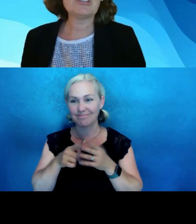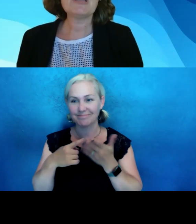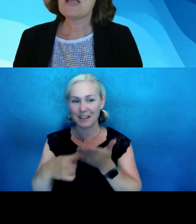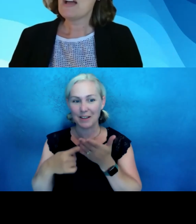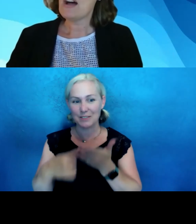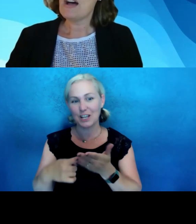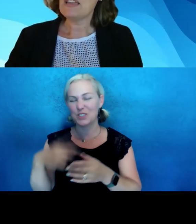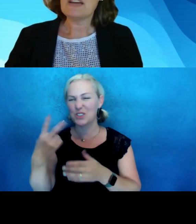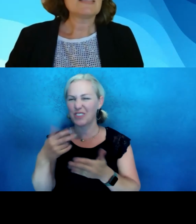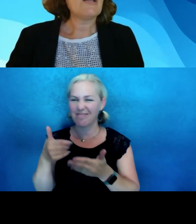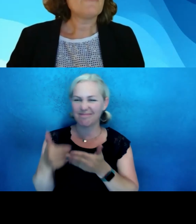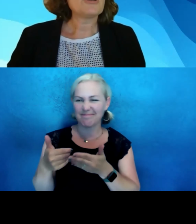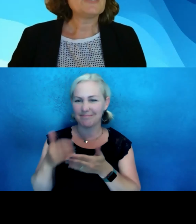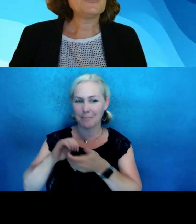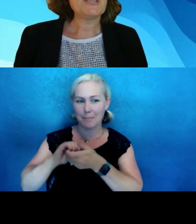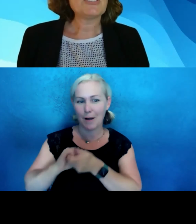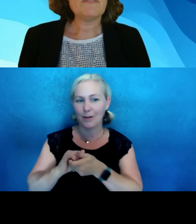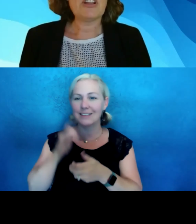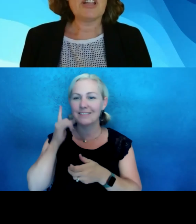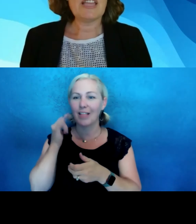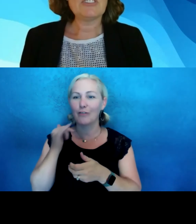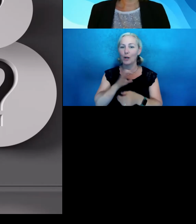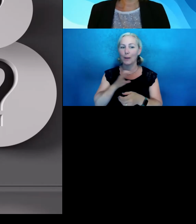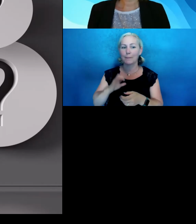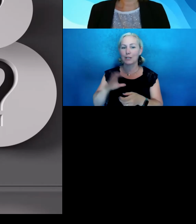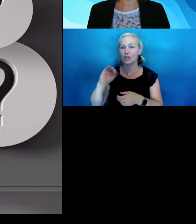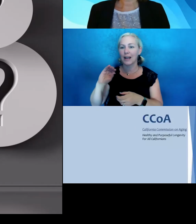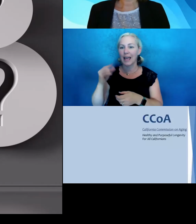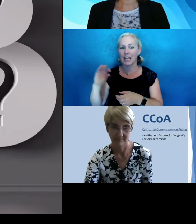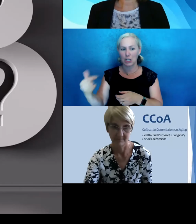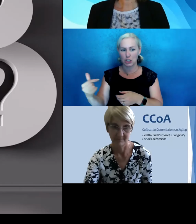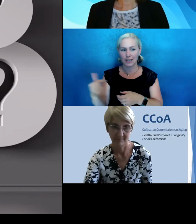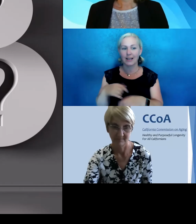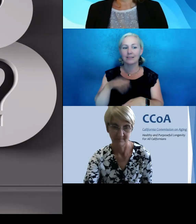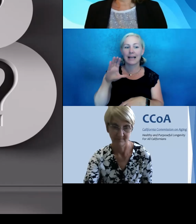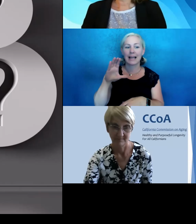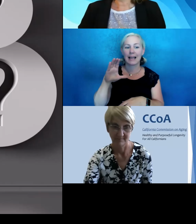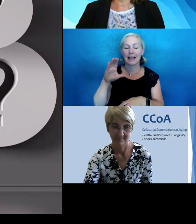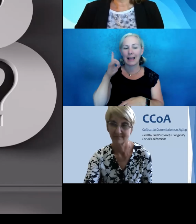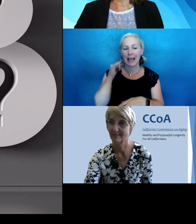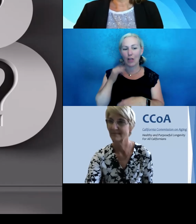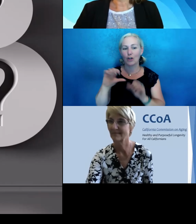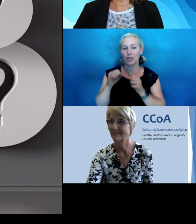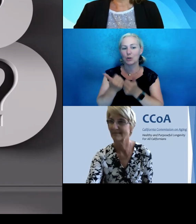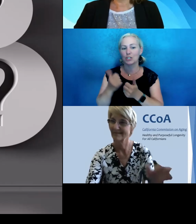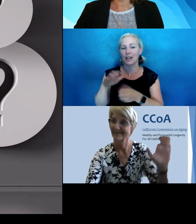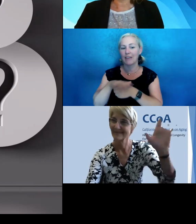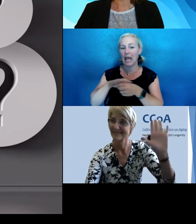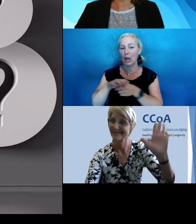on Aging and California Association of Area Agencies on Aging. Ellen Schmieding